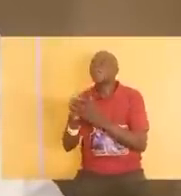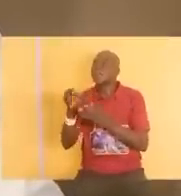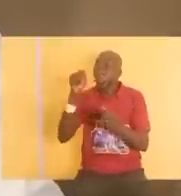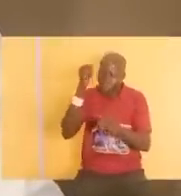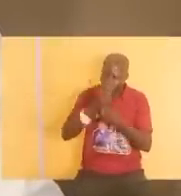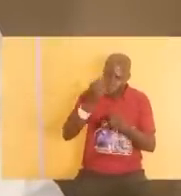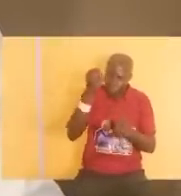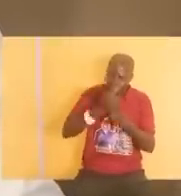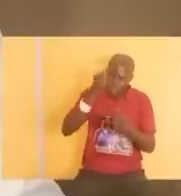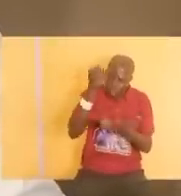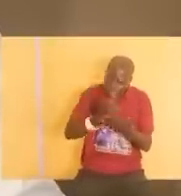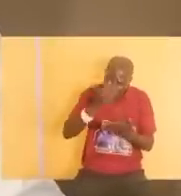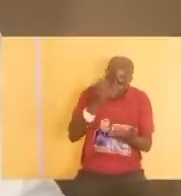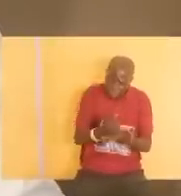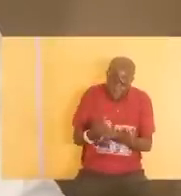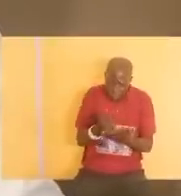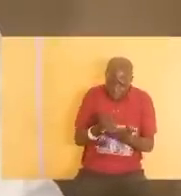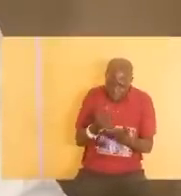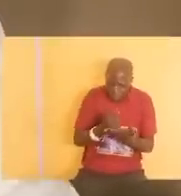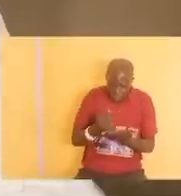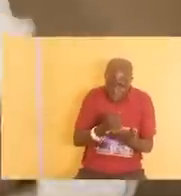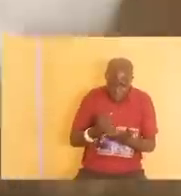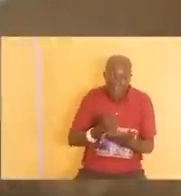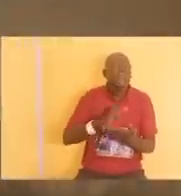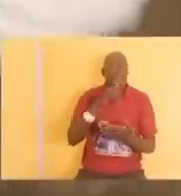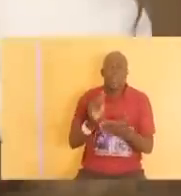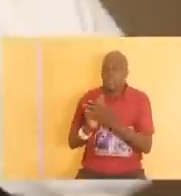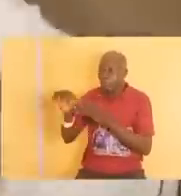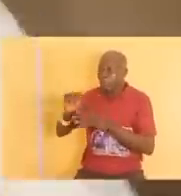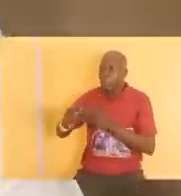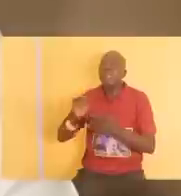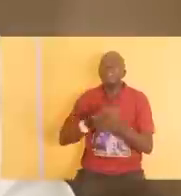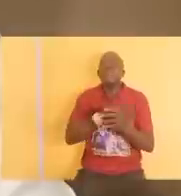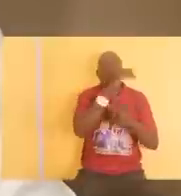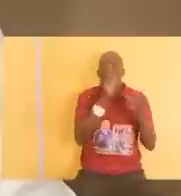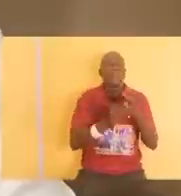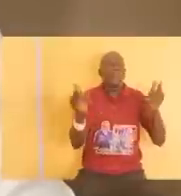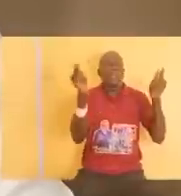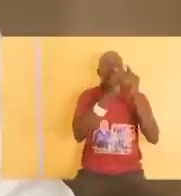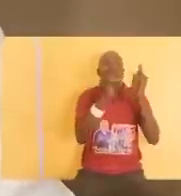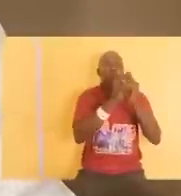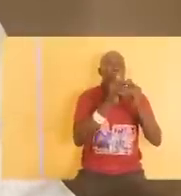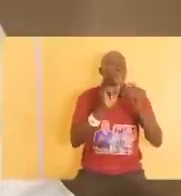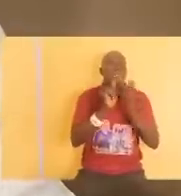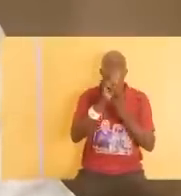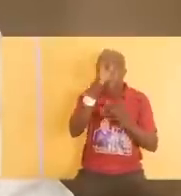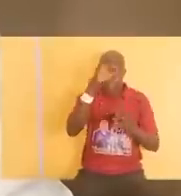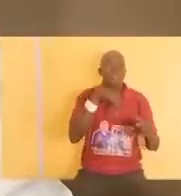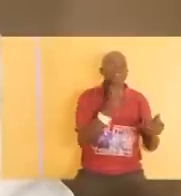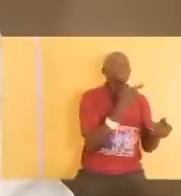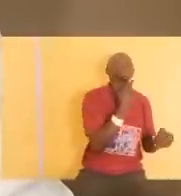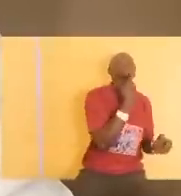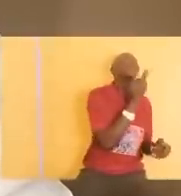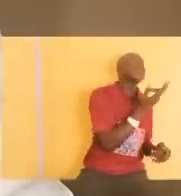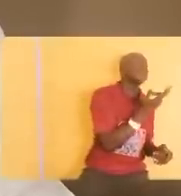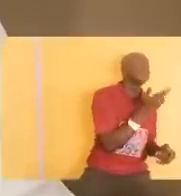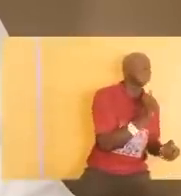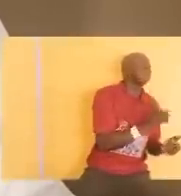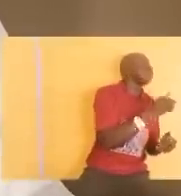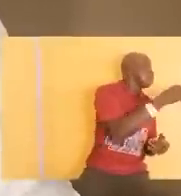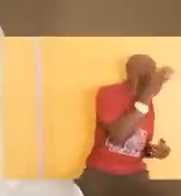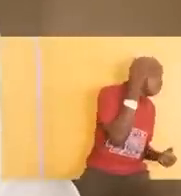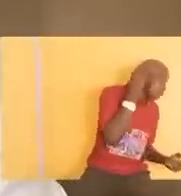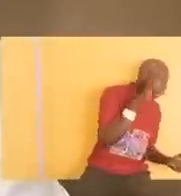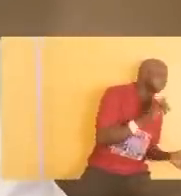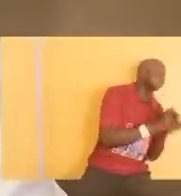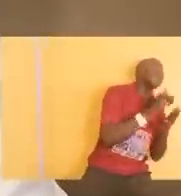Is that Babasebioba that will pound so for you? He says it's Babasebioba. He was became to the that camp. Is the voice you need. That is this your voice. Well, then, yeah,